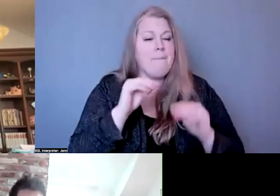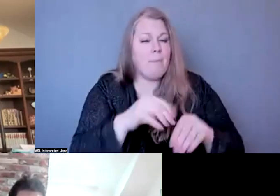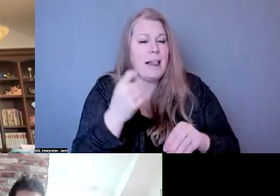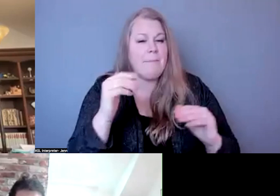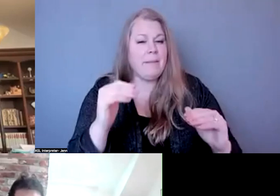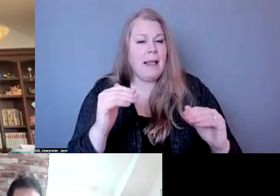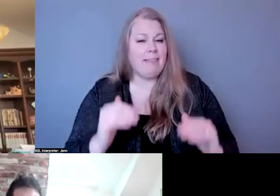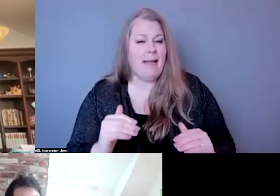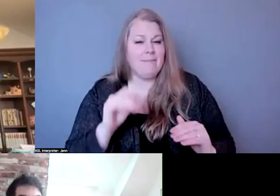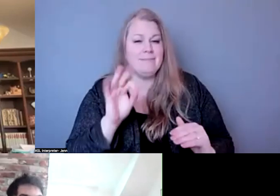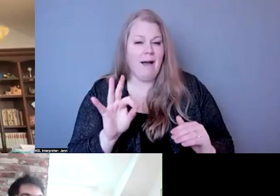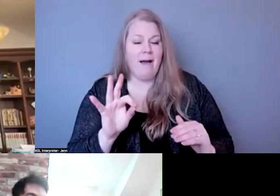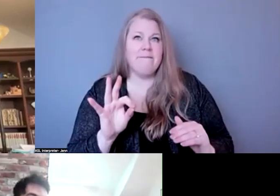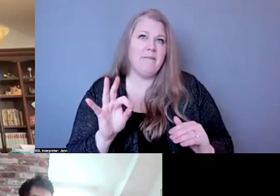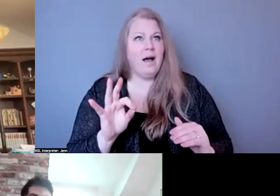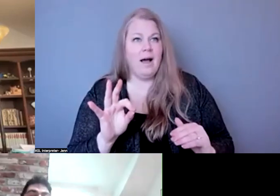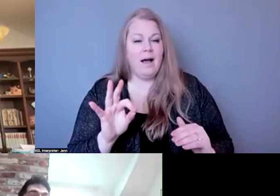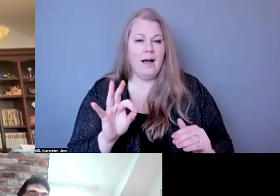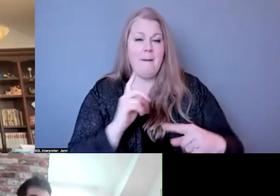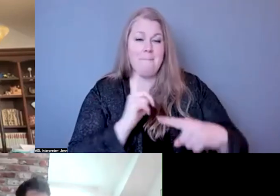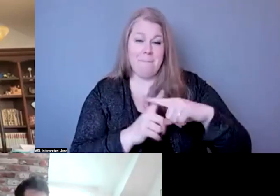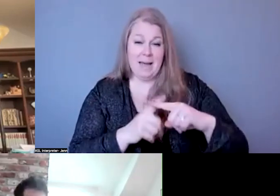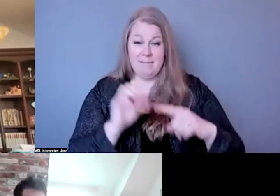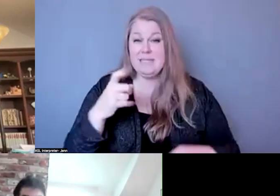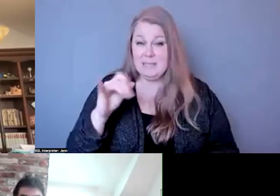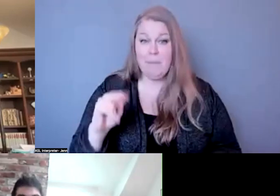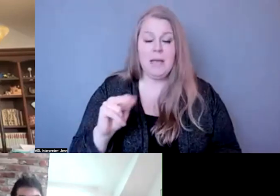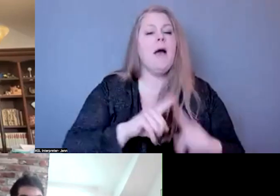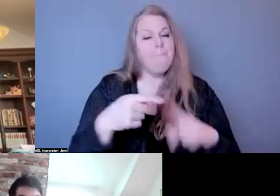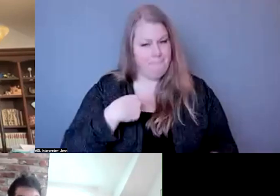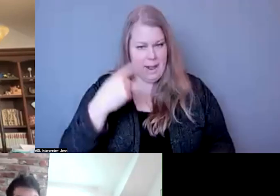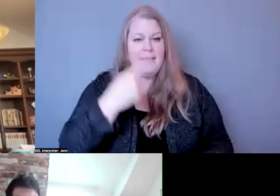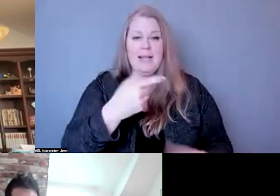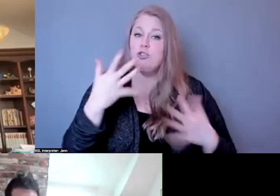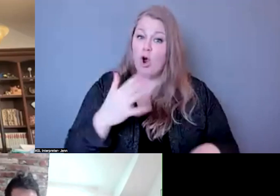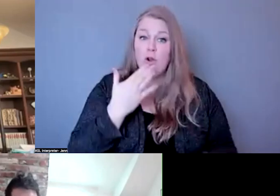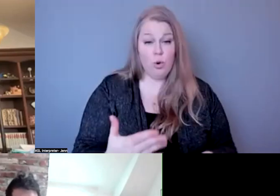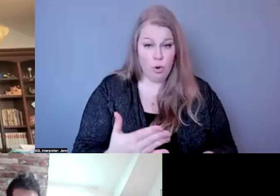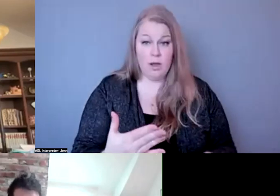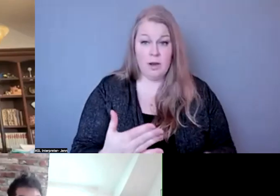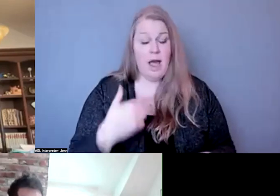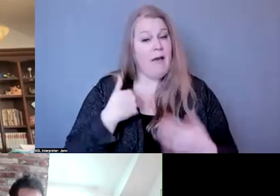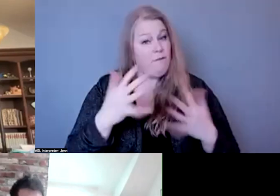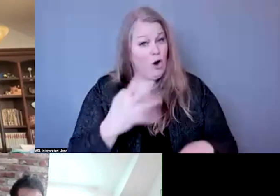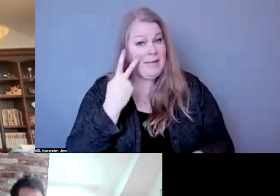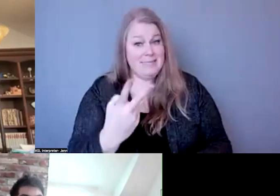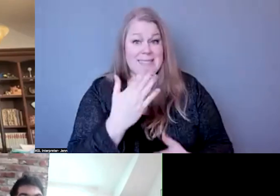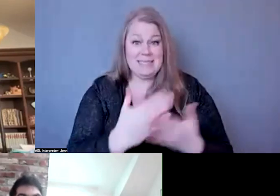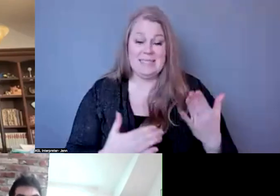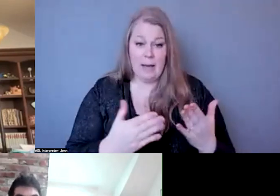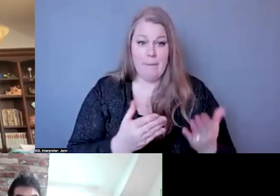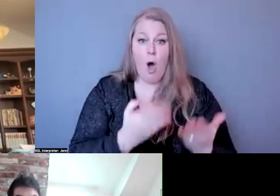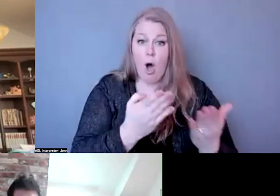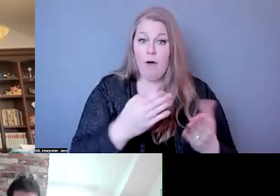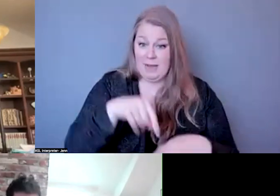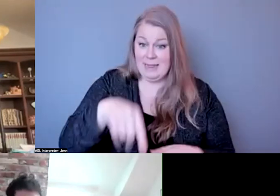of a positive spin on, but I do think it's already good. I mean, I've already seen some offerings in this